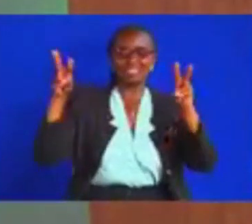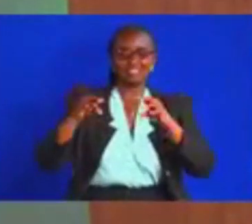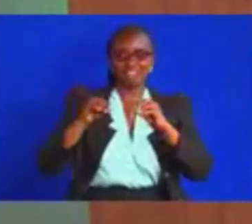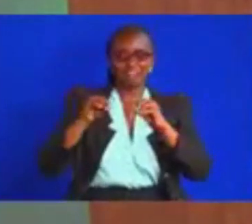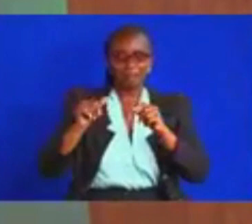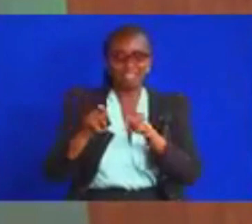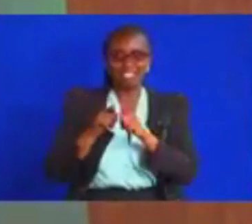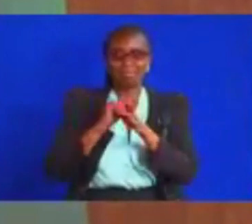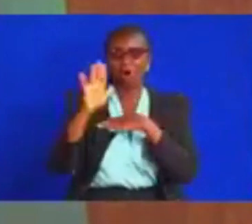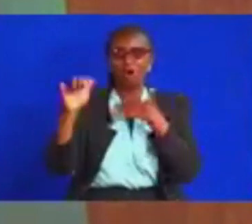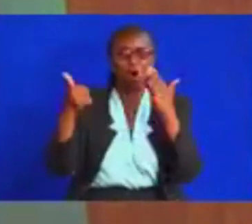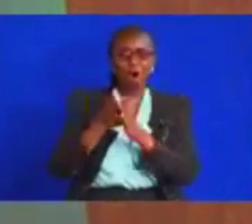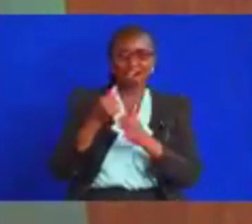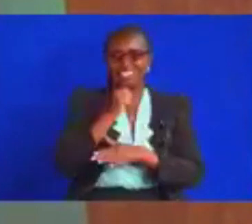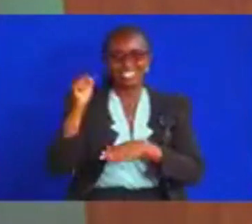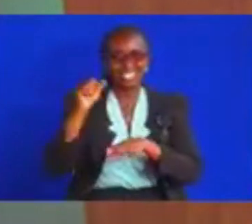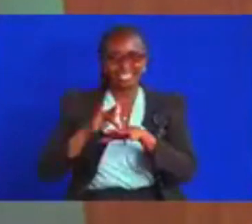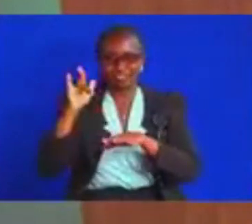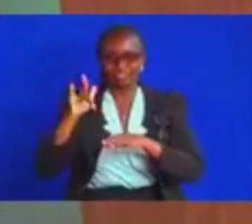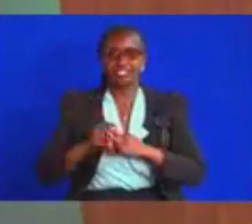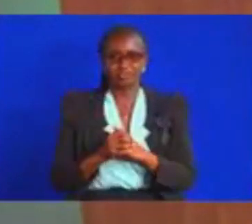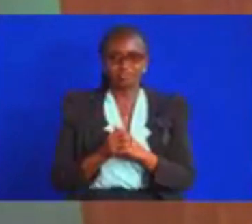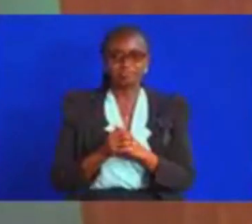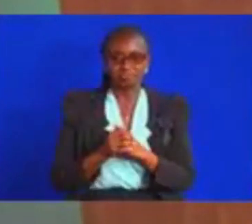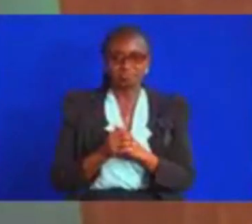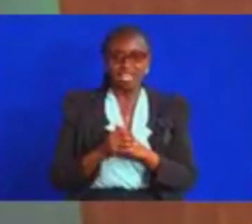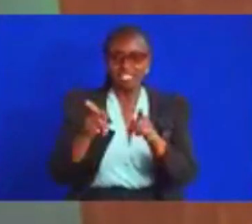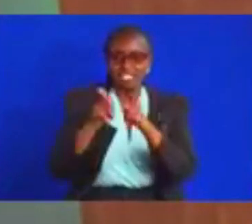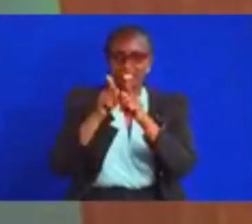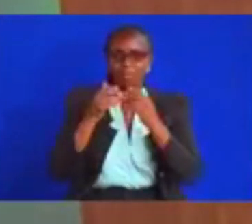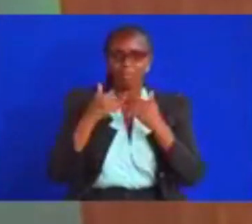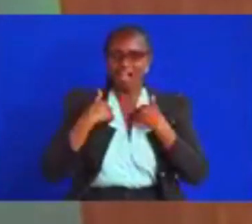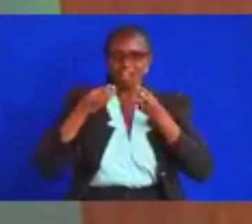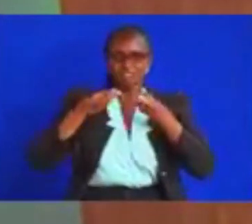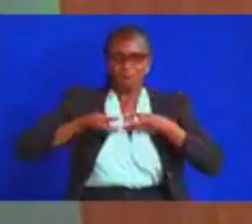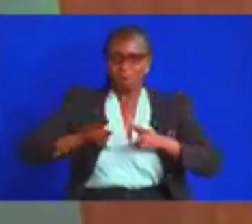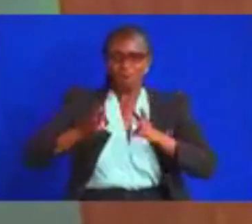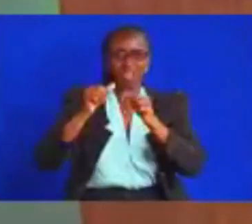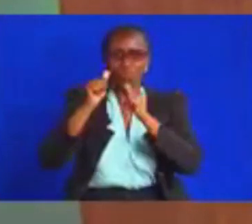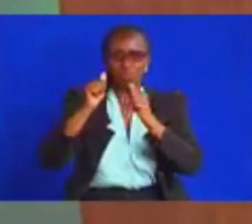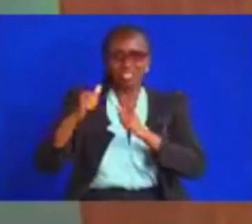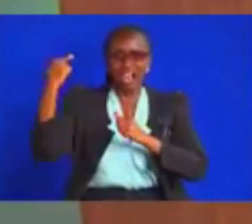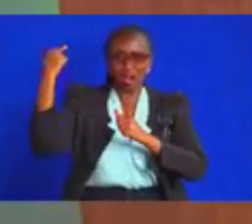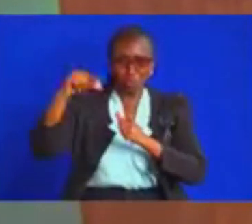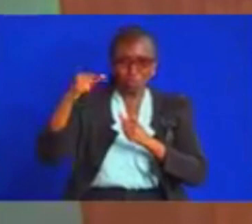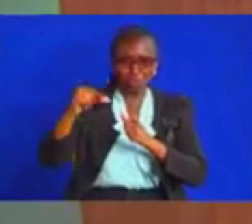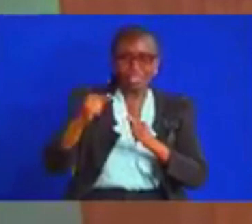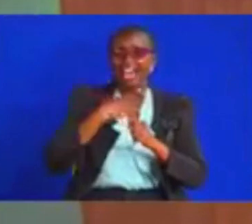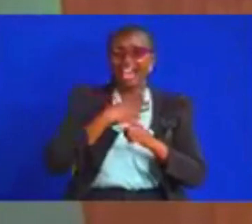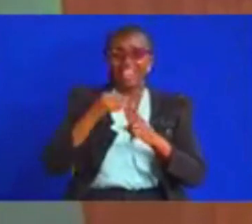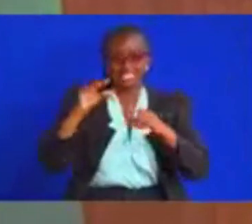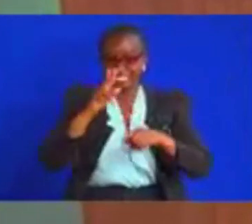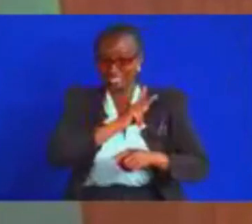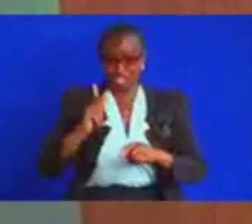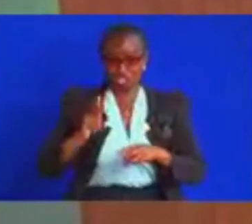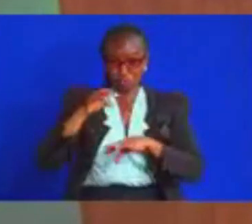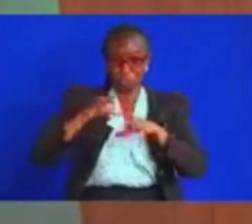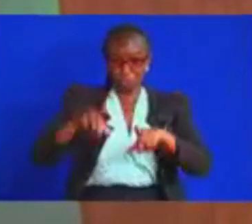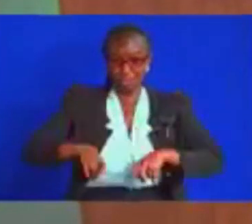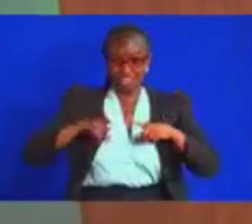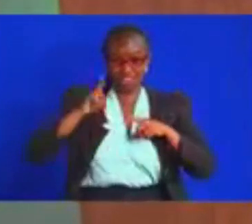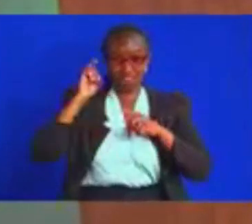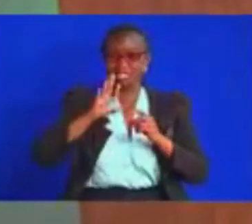all side effects. Are we seeing that now? There is a way that the gospel and the kingdom life must